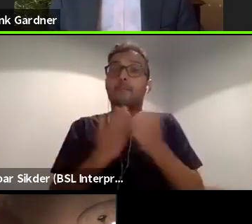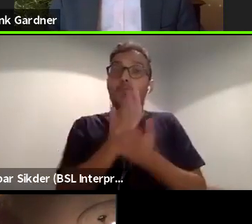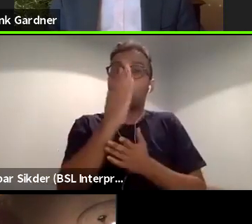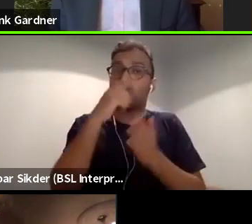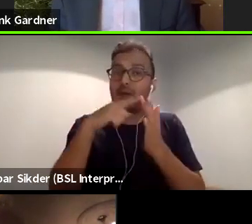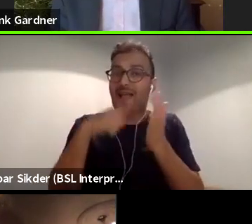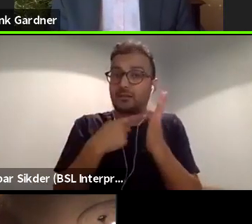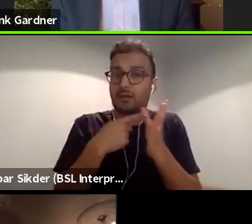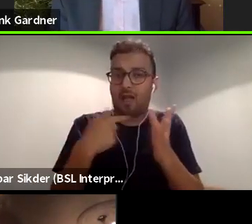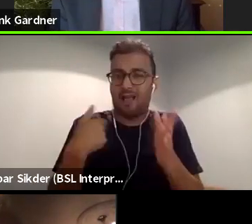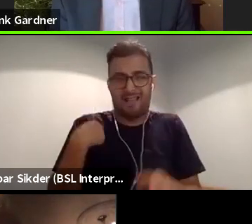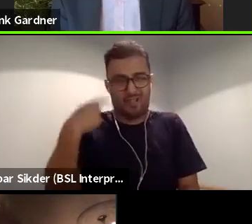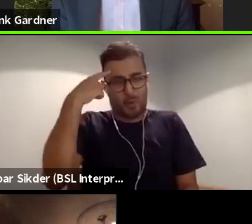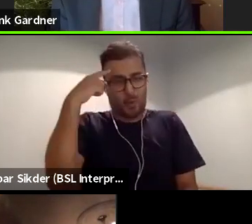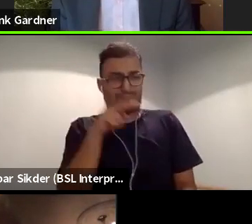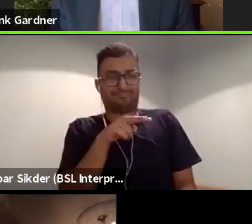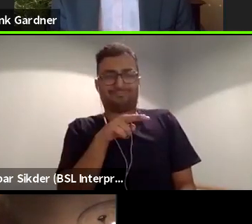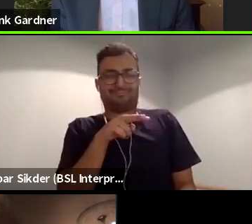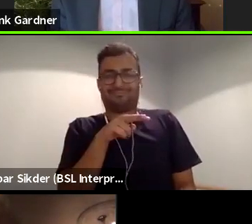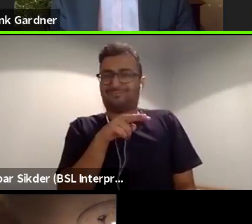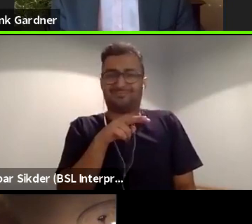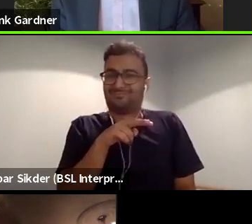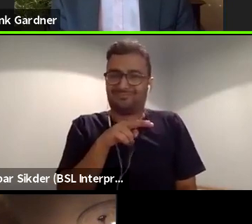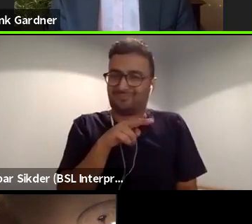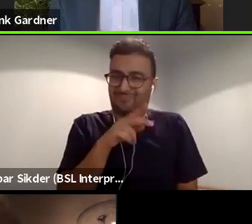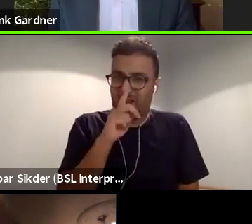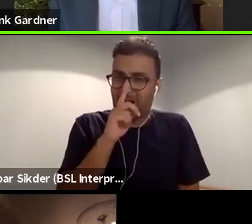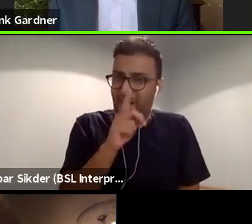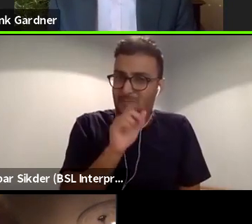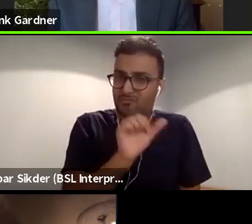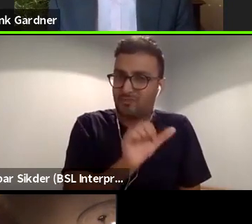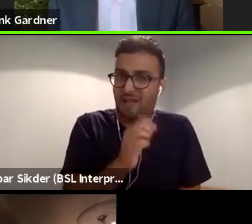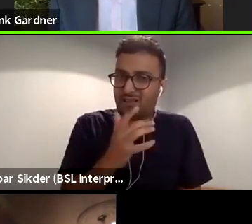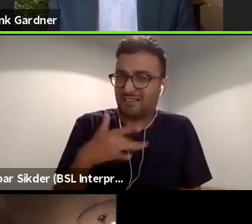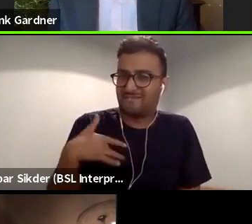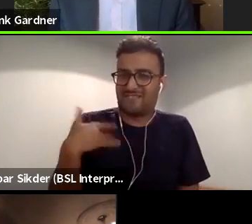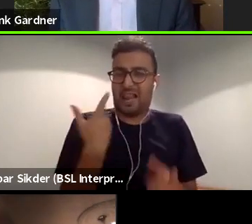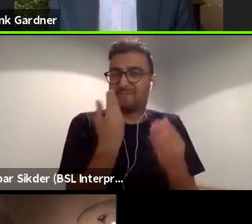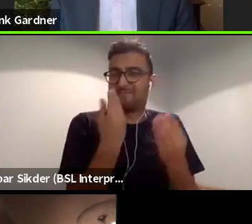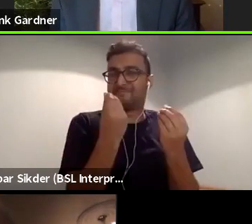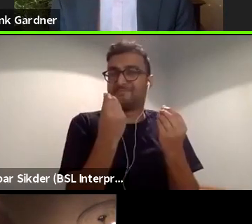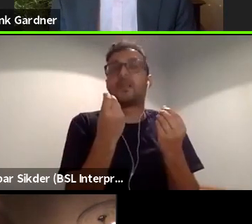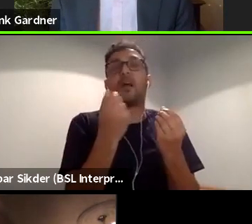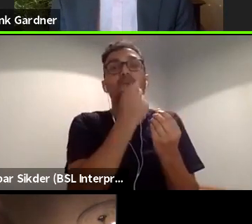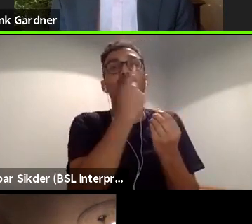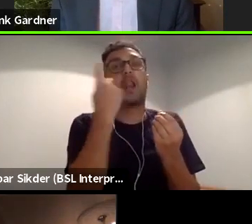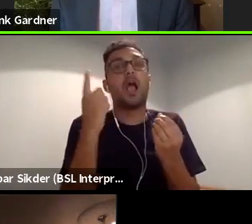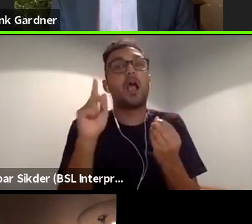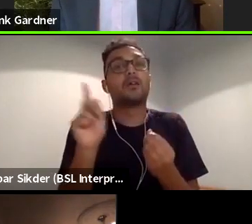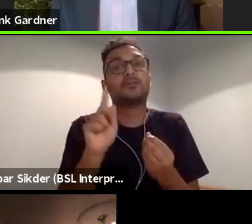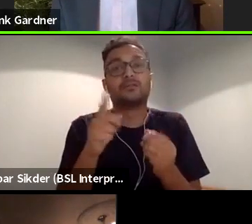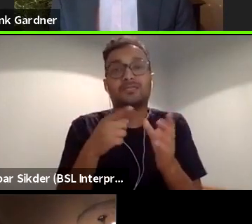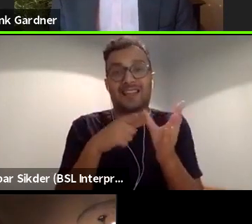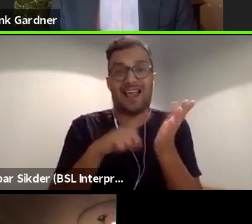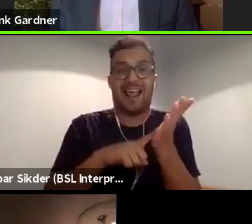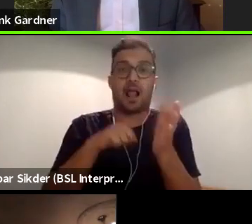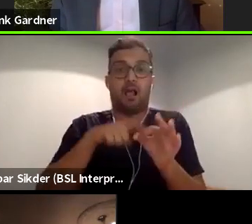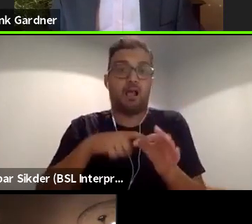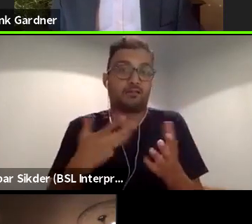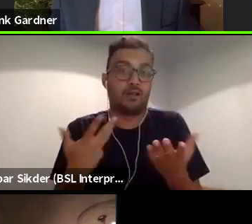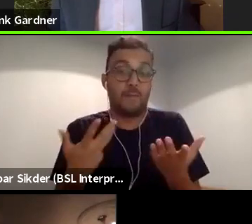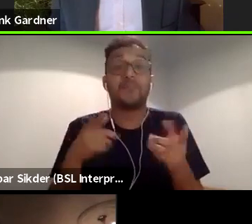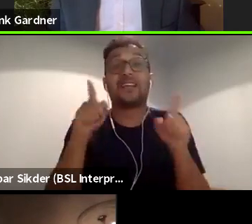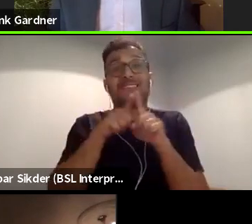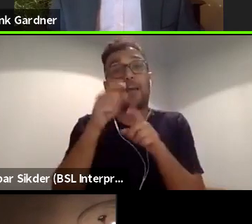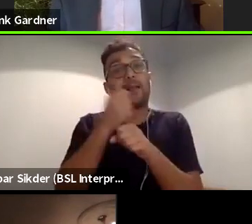of course it turned out to be Al-Qaeda. And the next was in 2007, when there was the Glasgow airport attack,